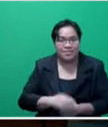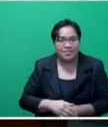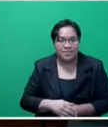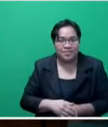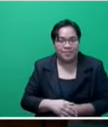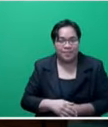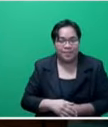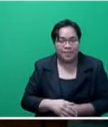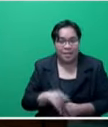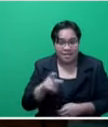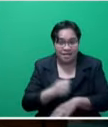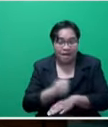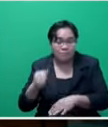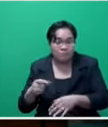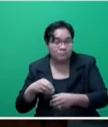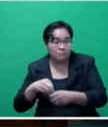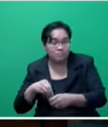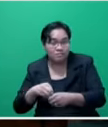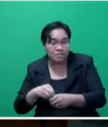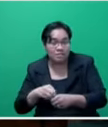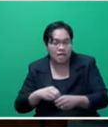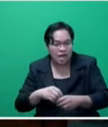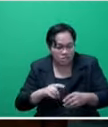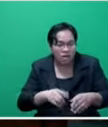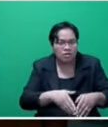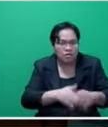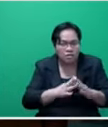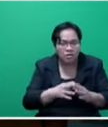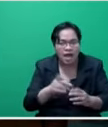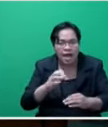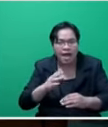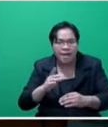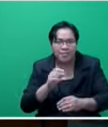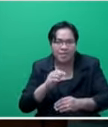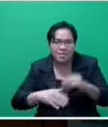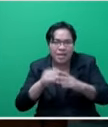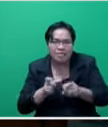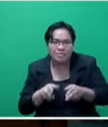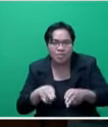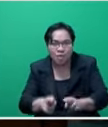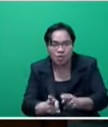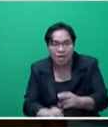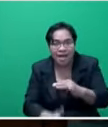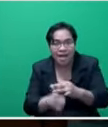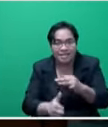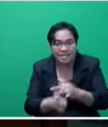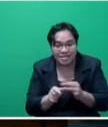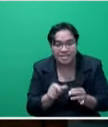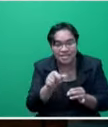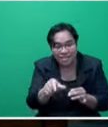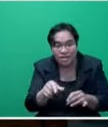development goals. The construction of community access road is another fine example of the ministry's